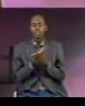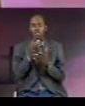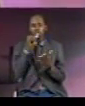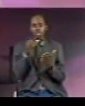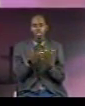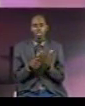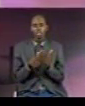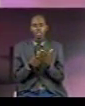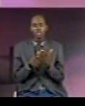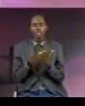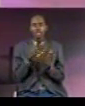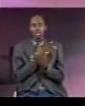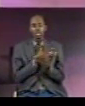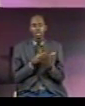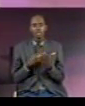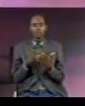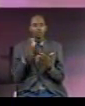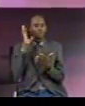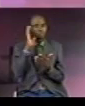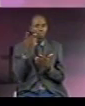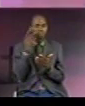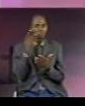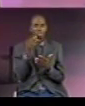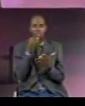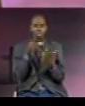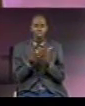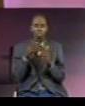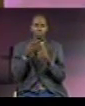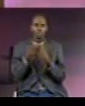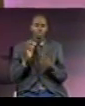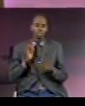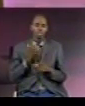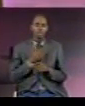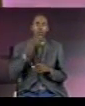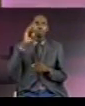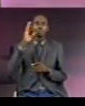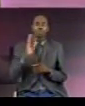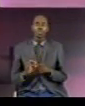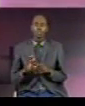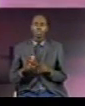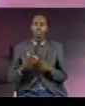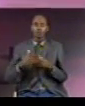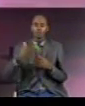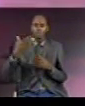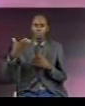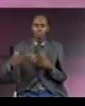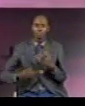our pastor inviting you to both the